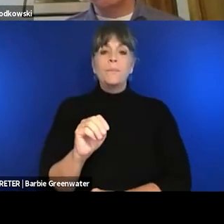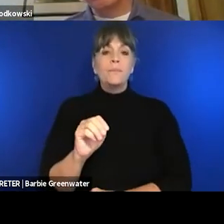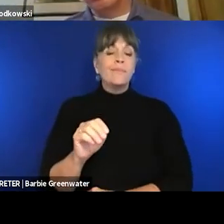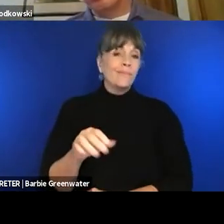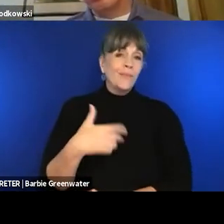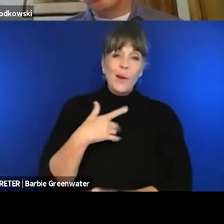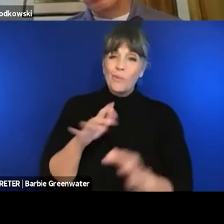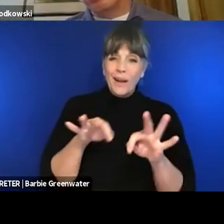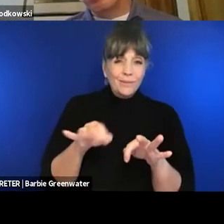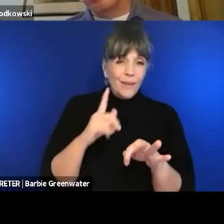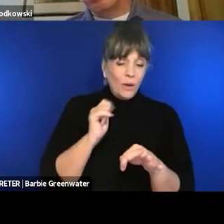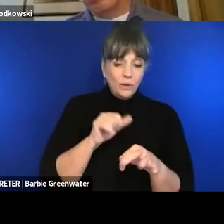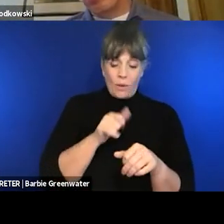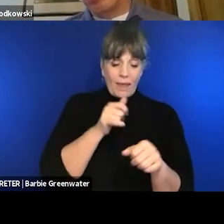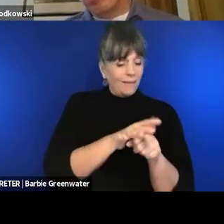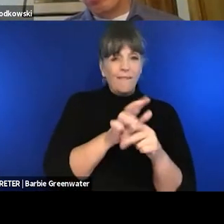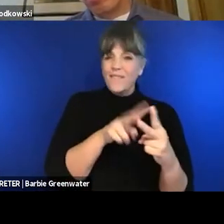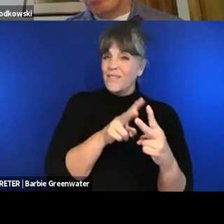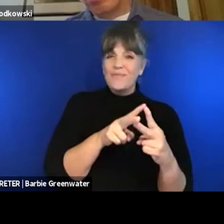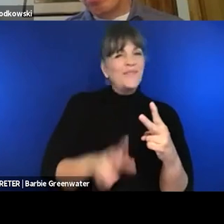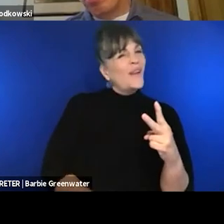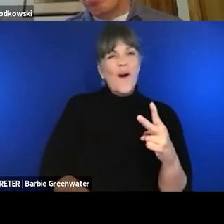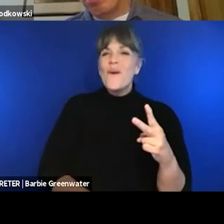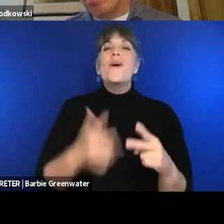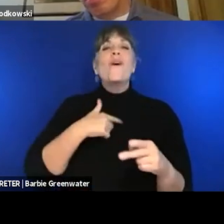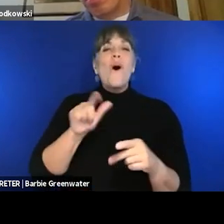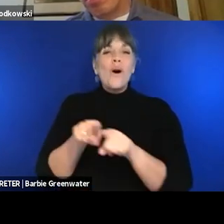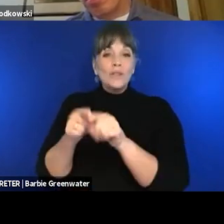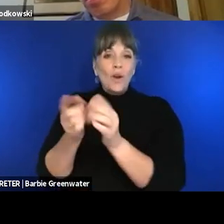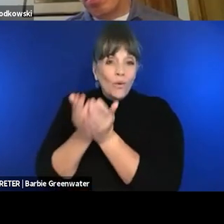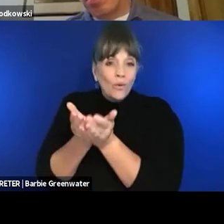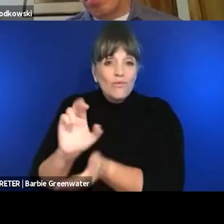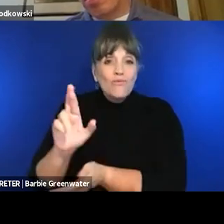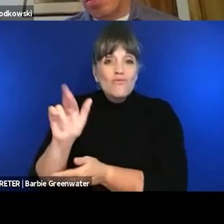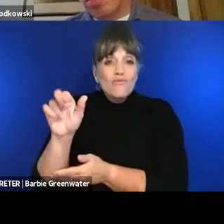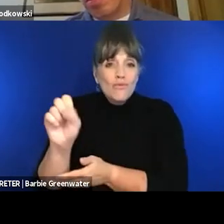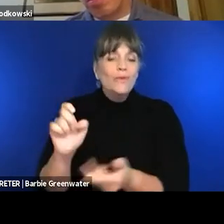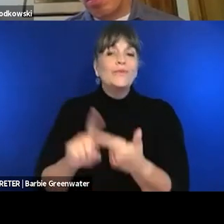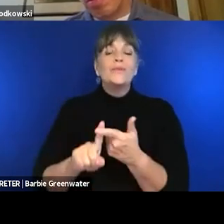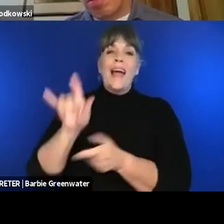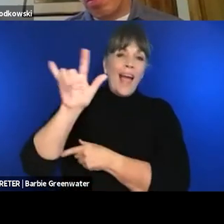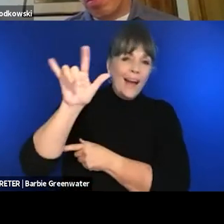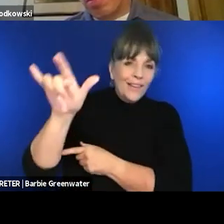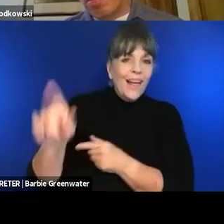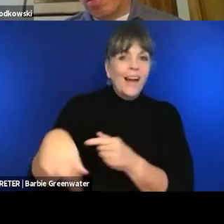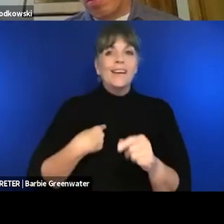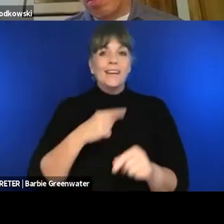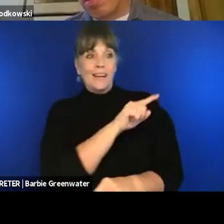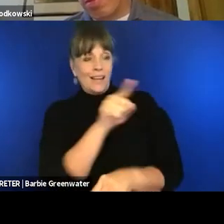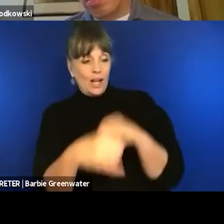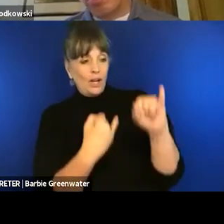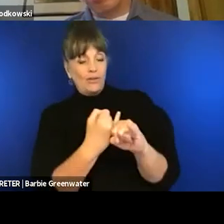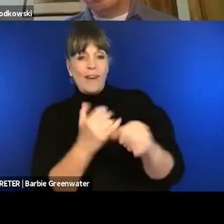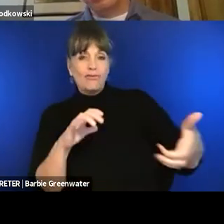for airlines, for cruise ships, for home video, Blu-rays, DVDs, for international partners who have access agreements with